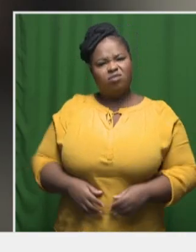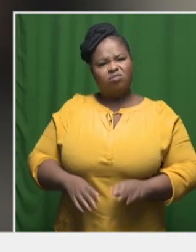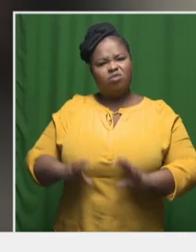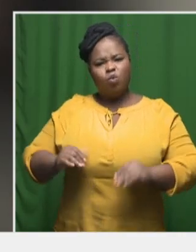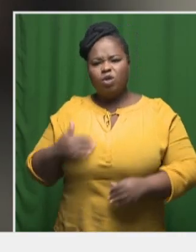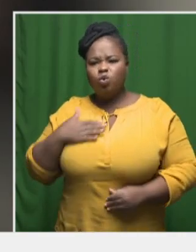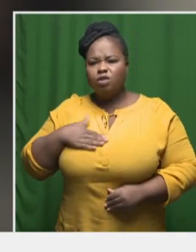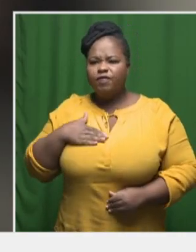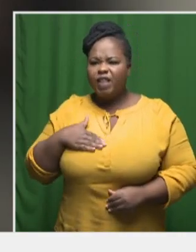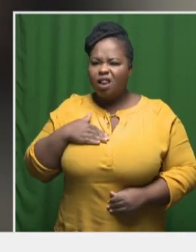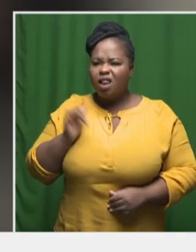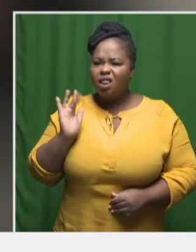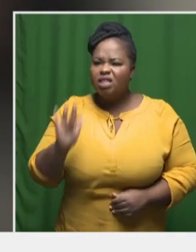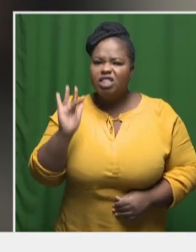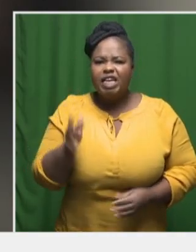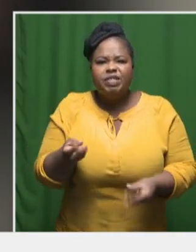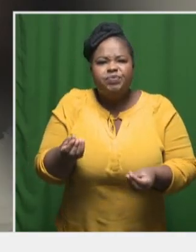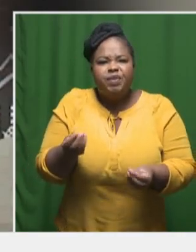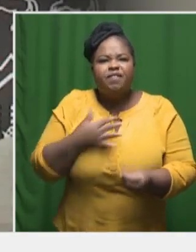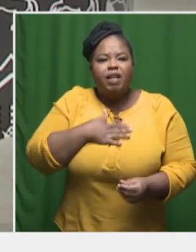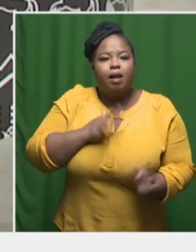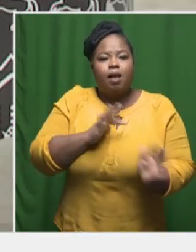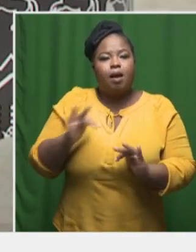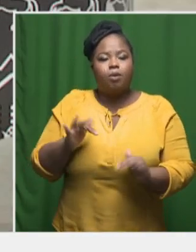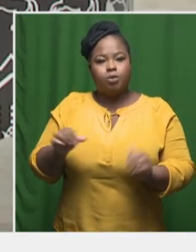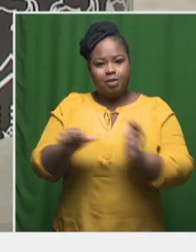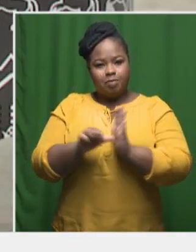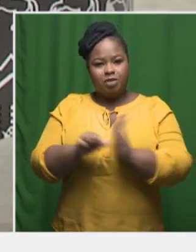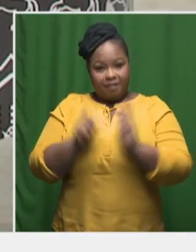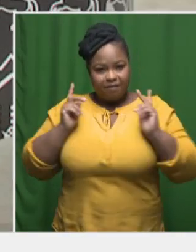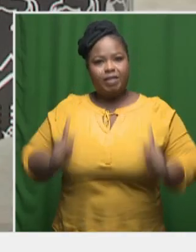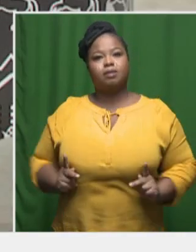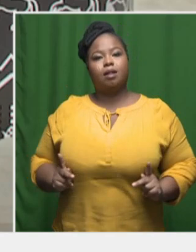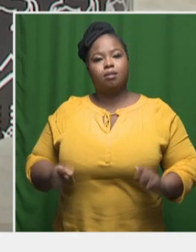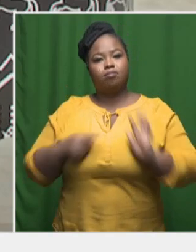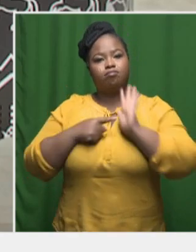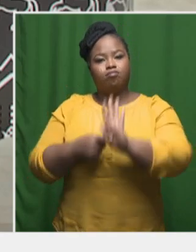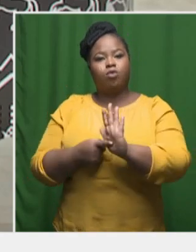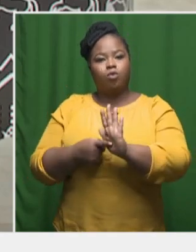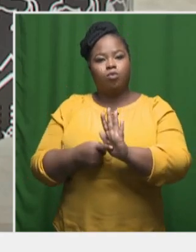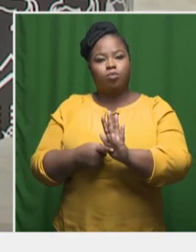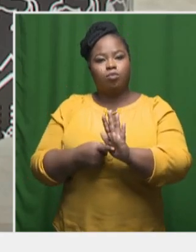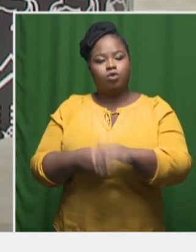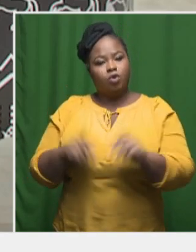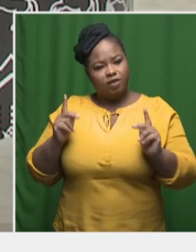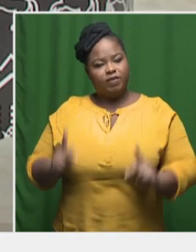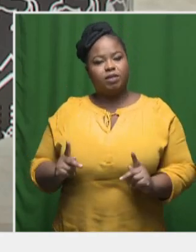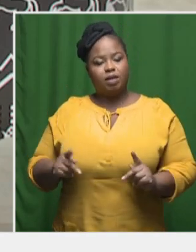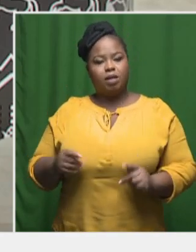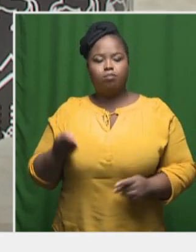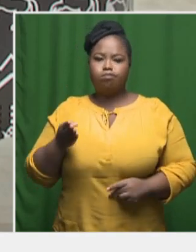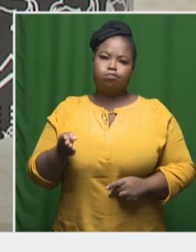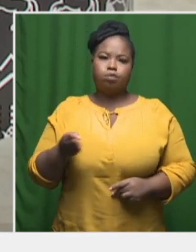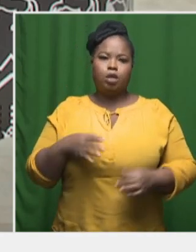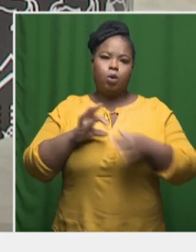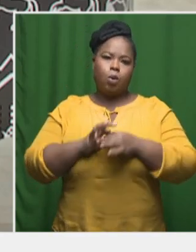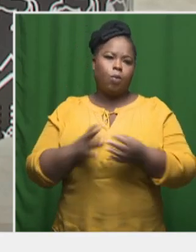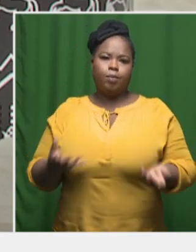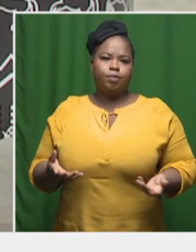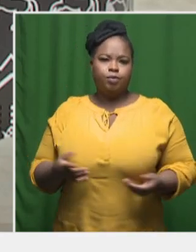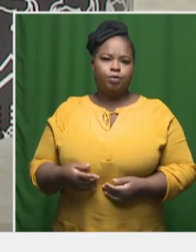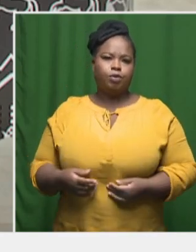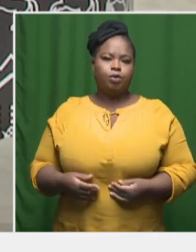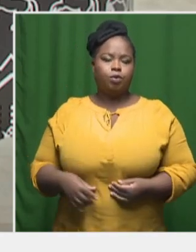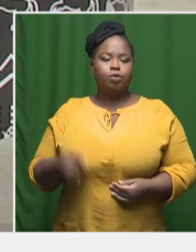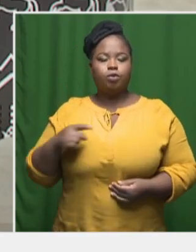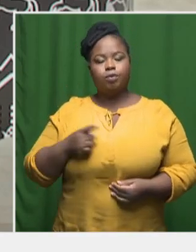that feels like. So there's still a very, very important role for physical showrooms, physicality in space, like in our homes.